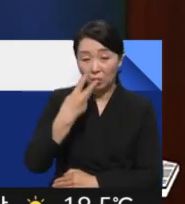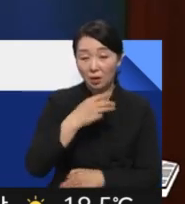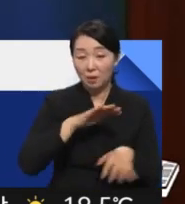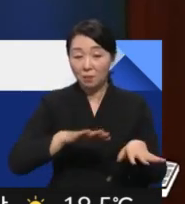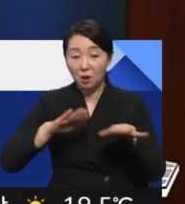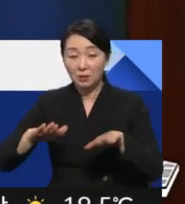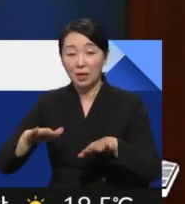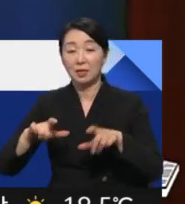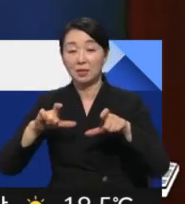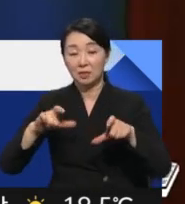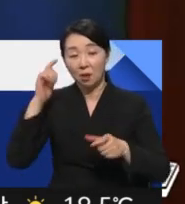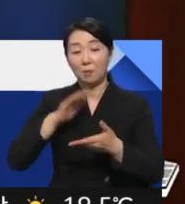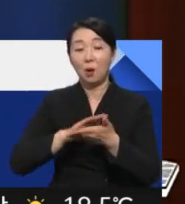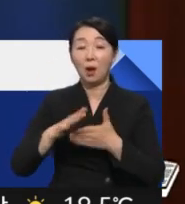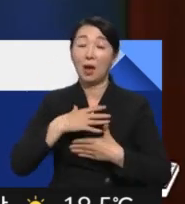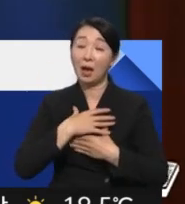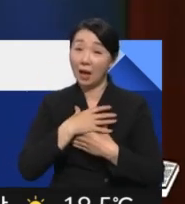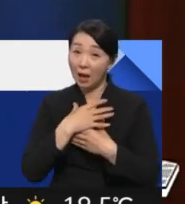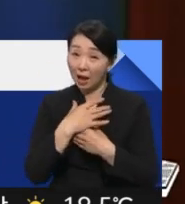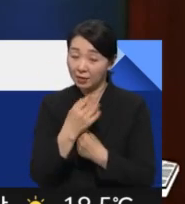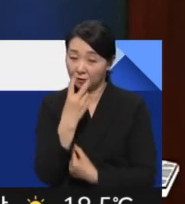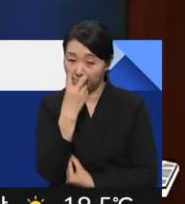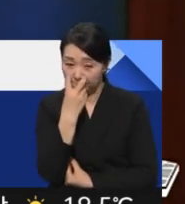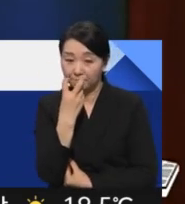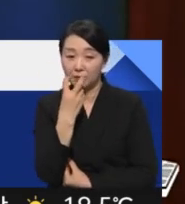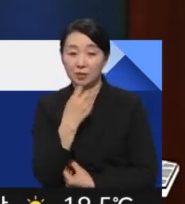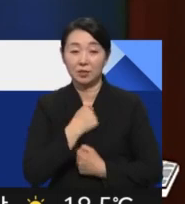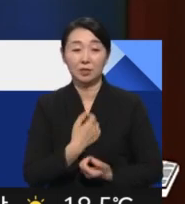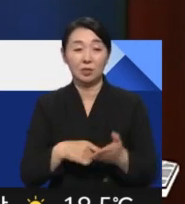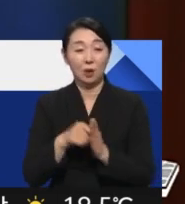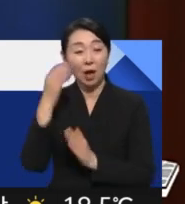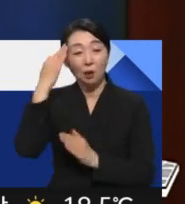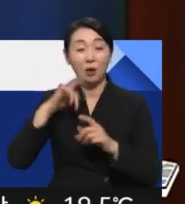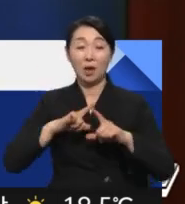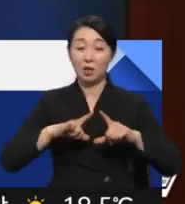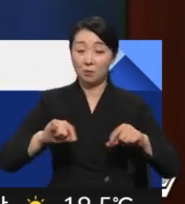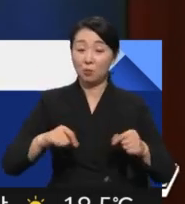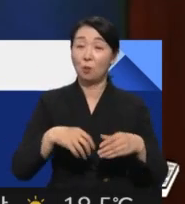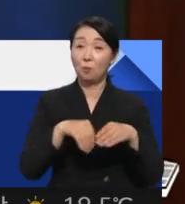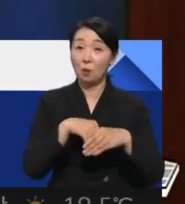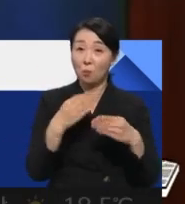closely with the Republic of Korea, our other allies in the region, to include Japan,